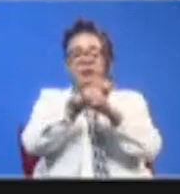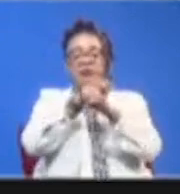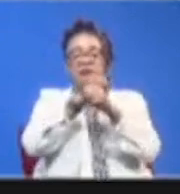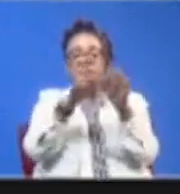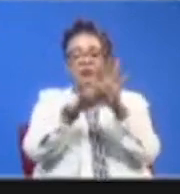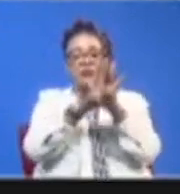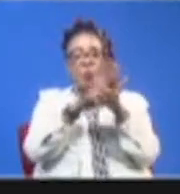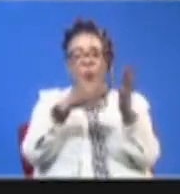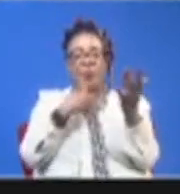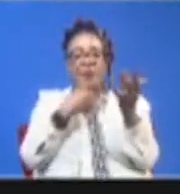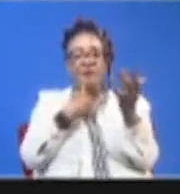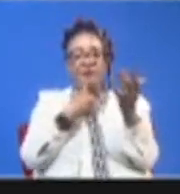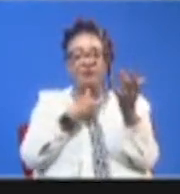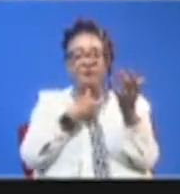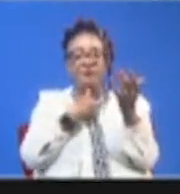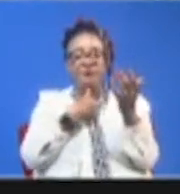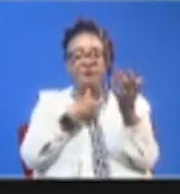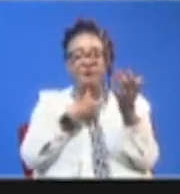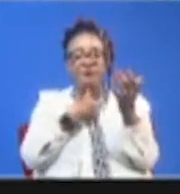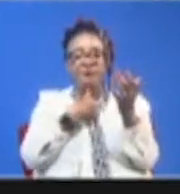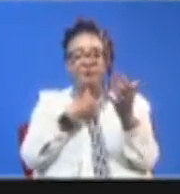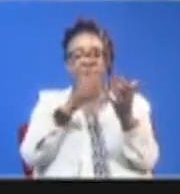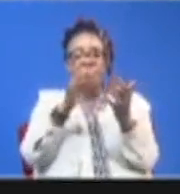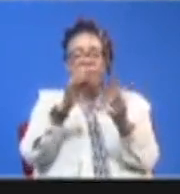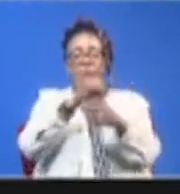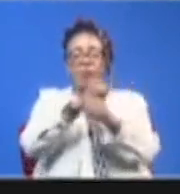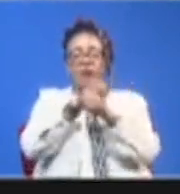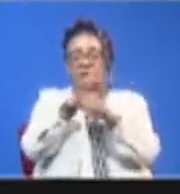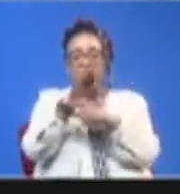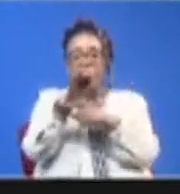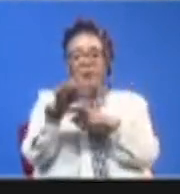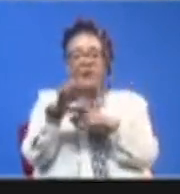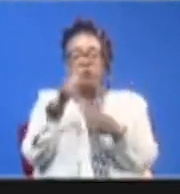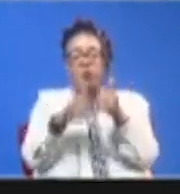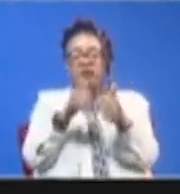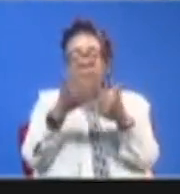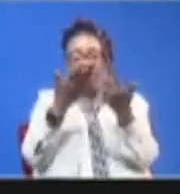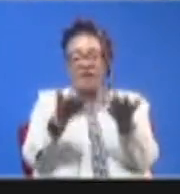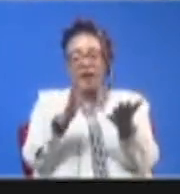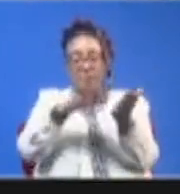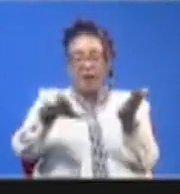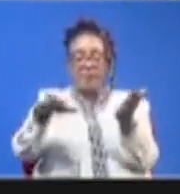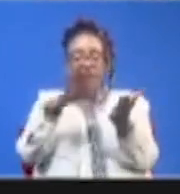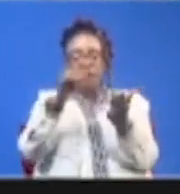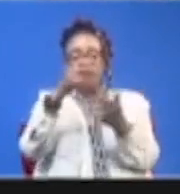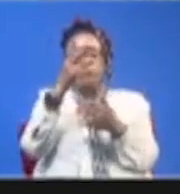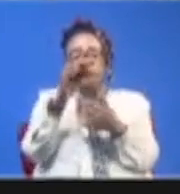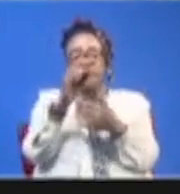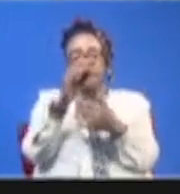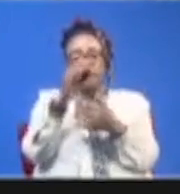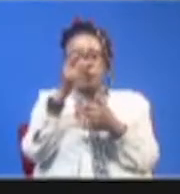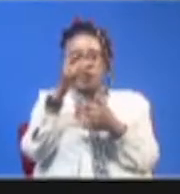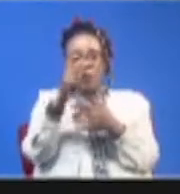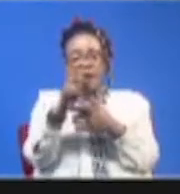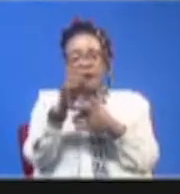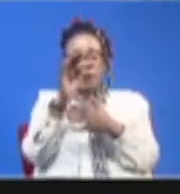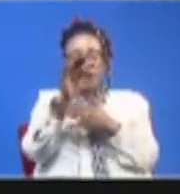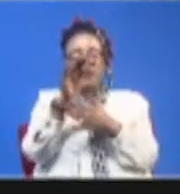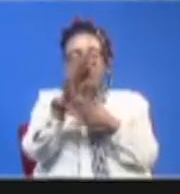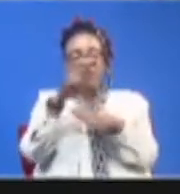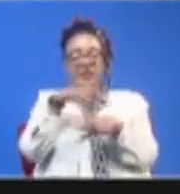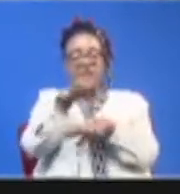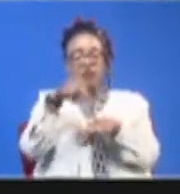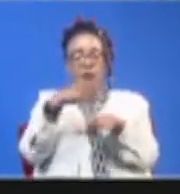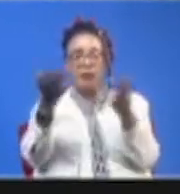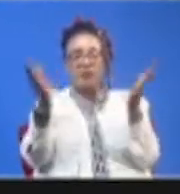have the whistleblower protection bill that has been pending in Parliament since 2021, and we call upon the National Assembly